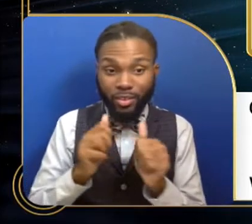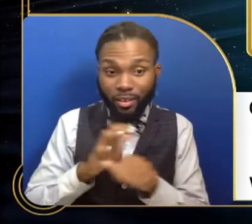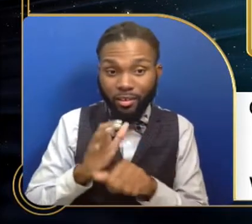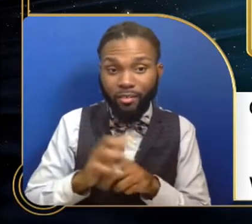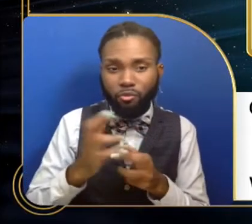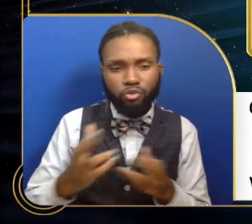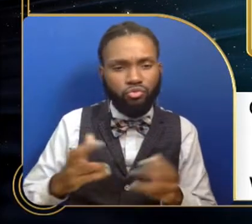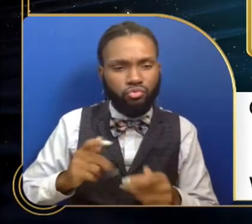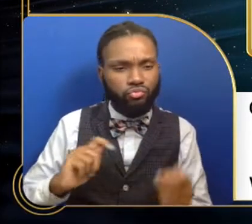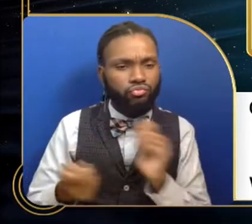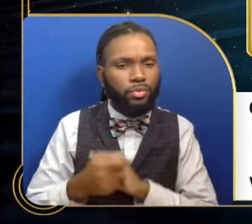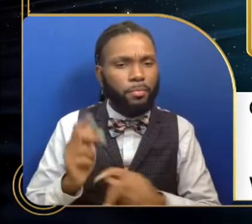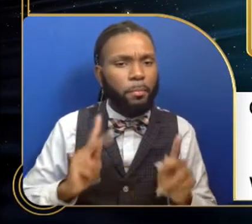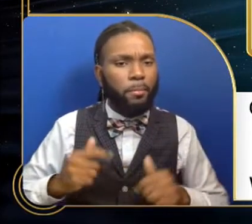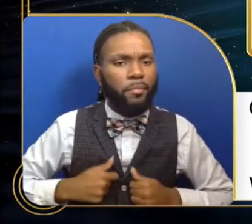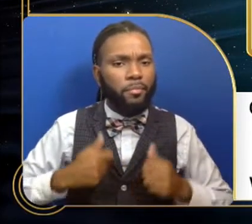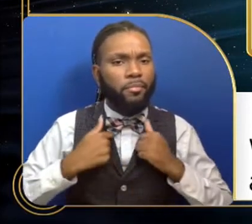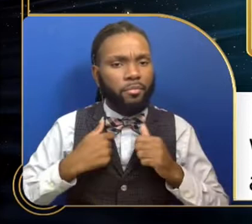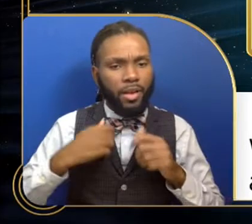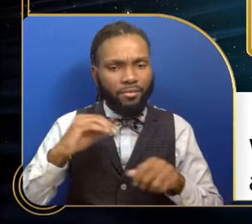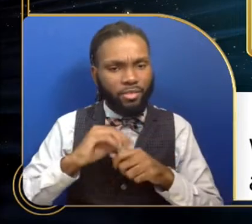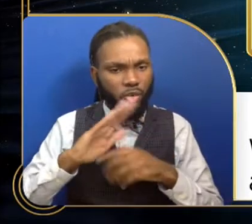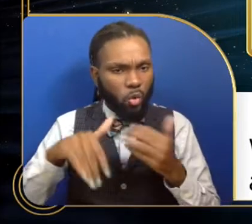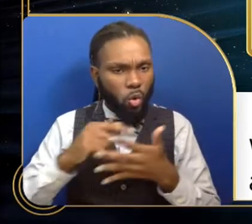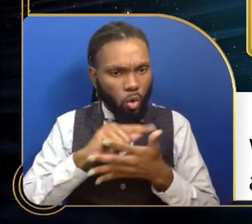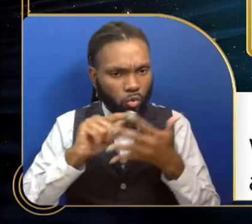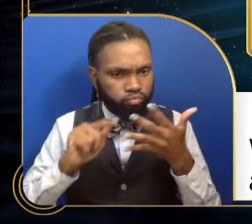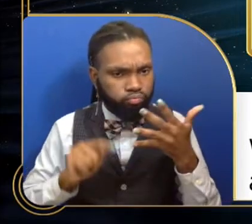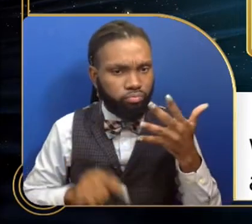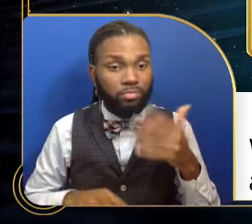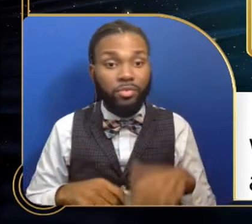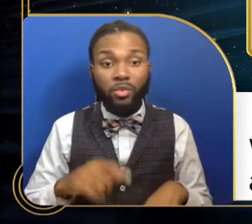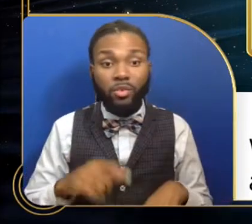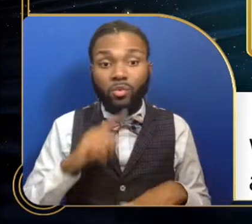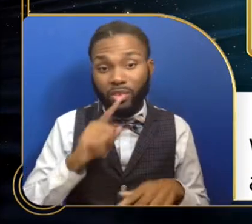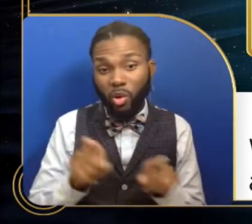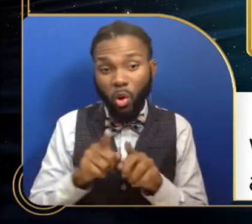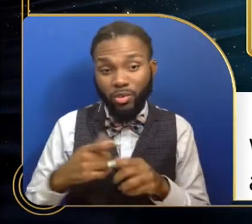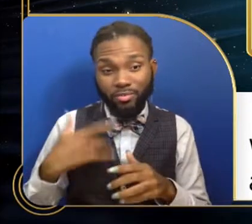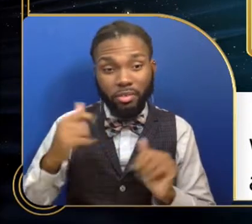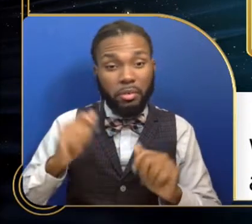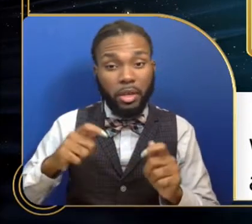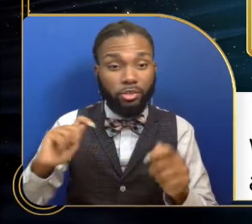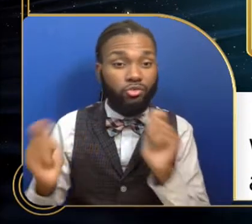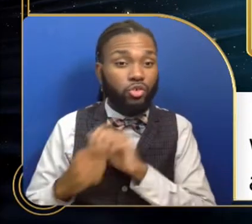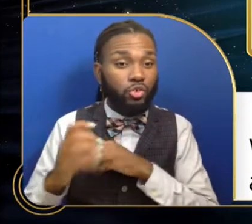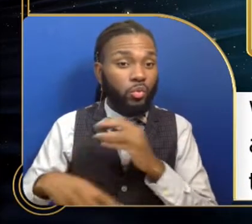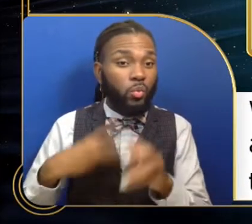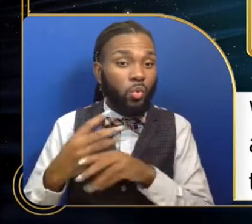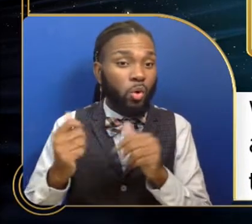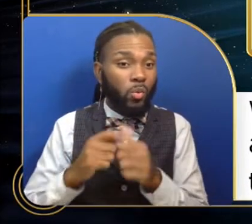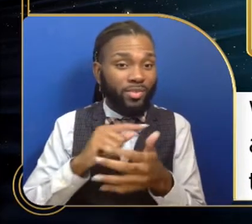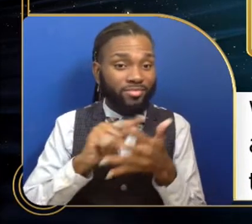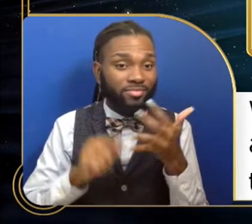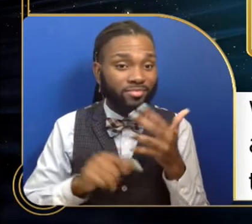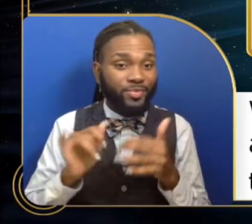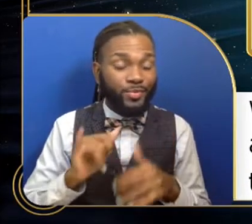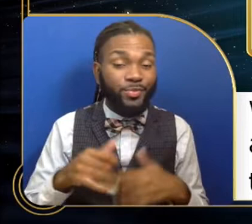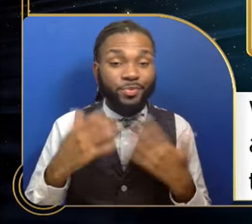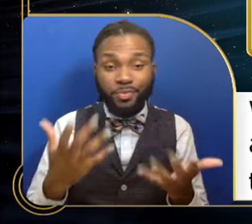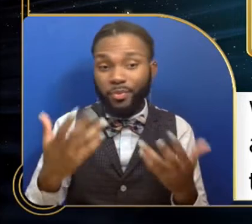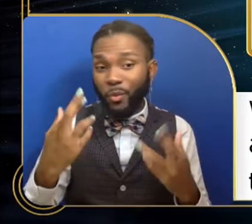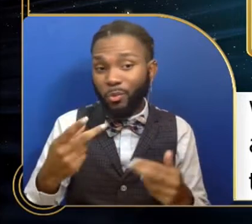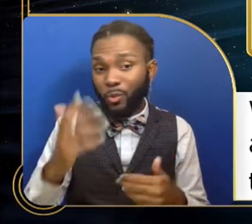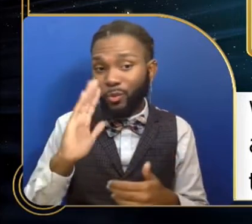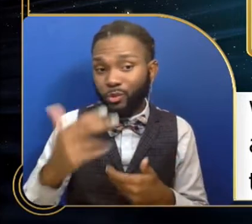people's lives in all those areas. In fact, to change the world in those areas. So I hope you'll join me and the board and